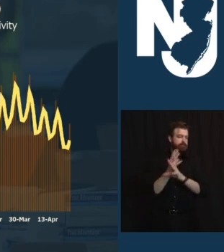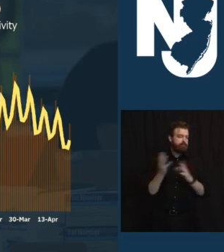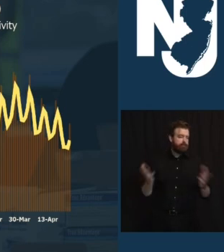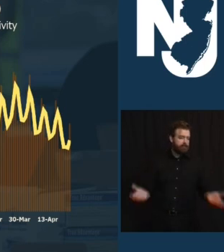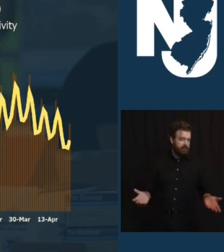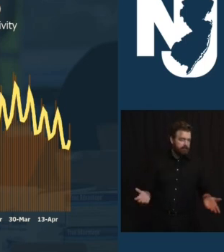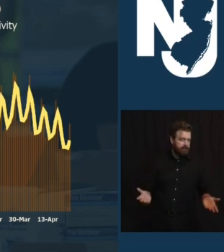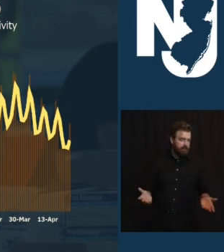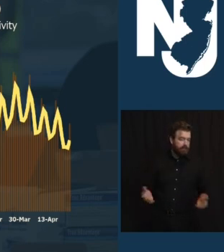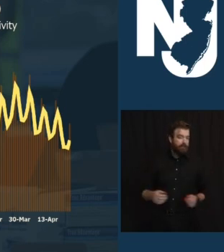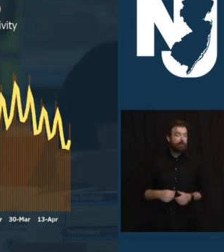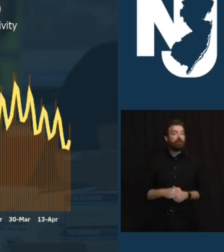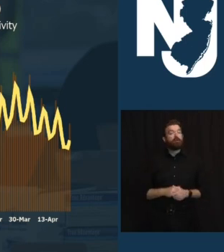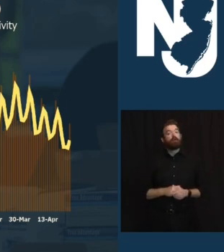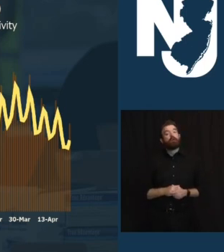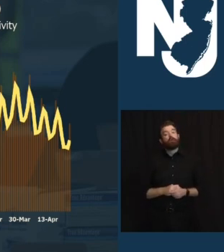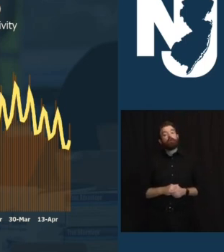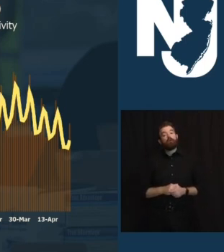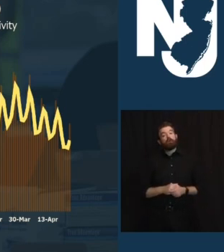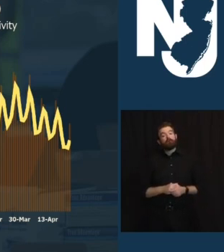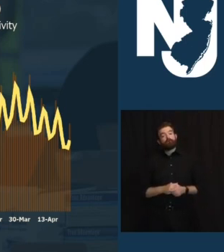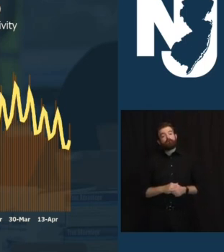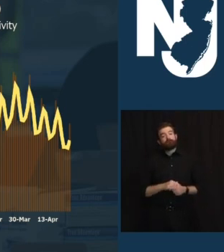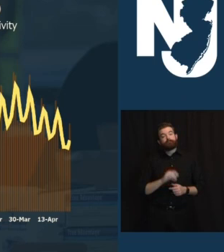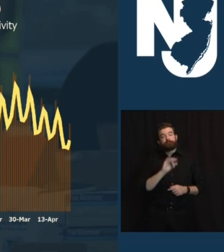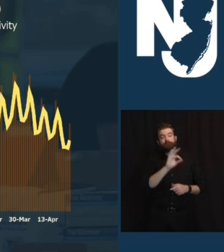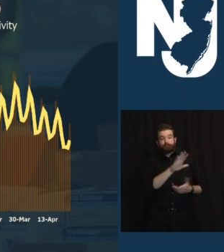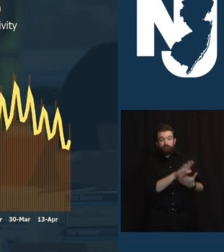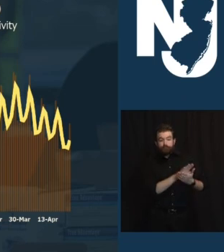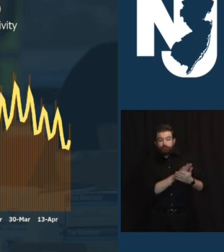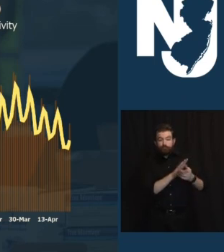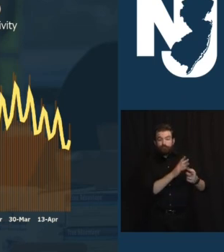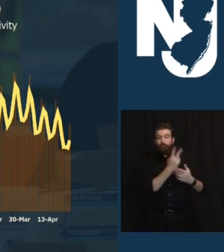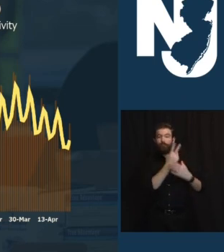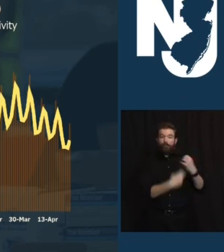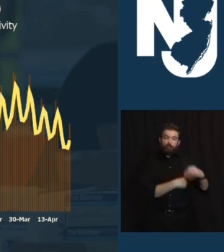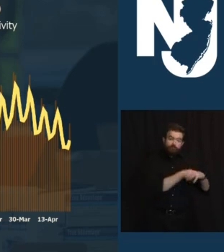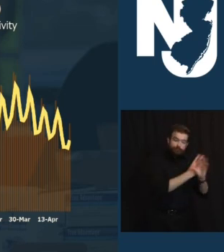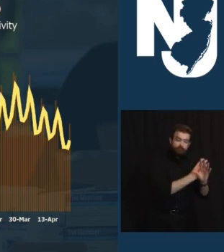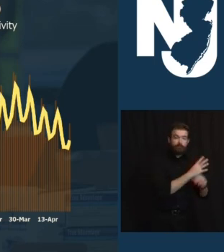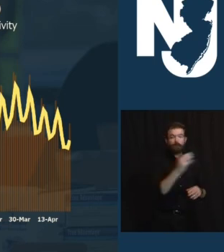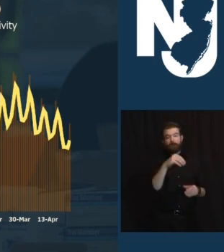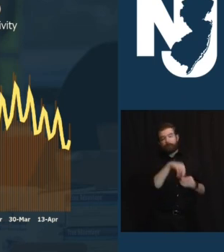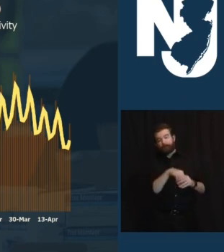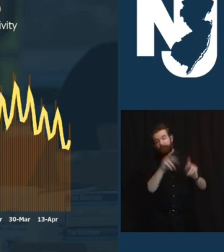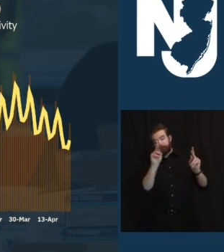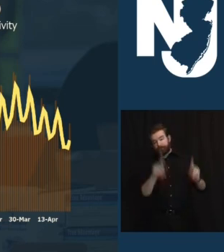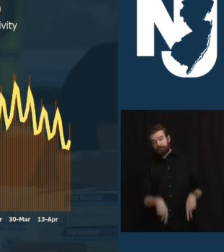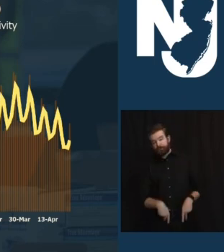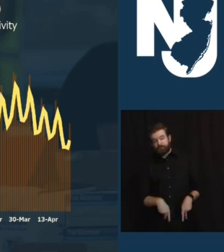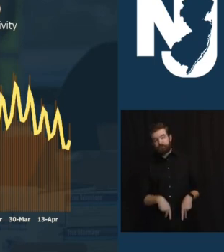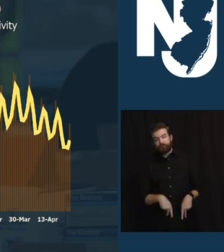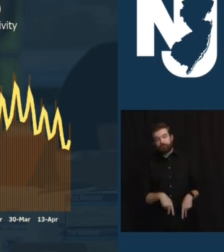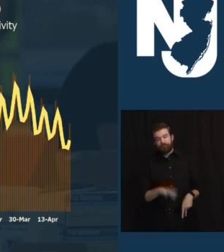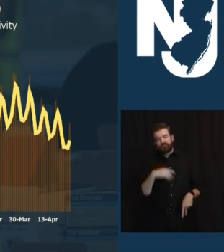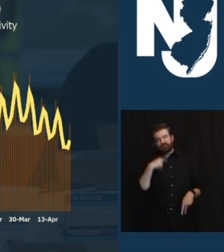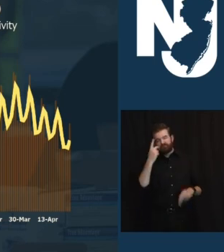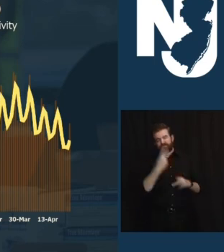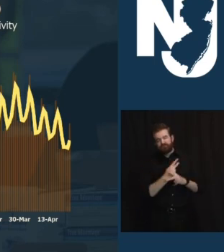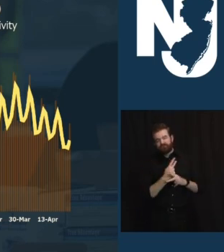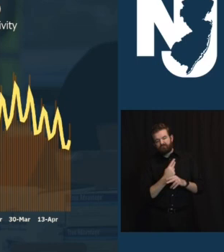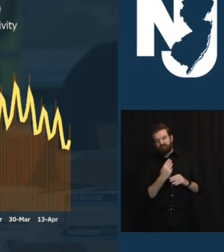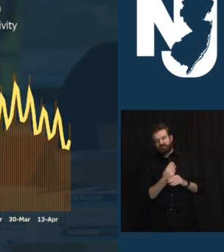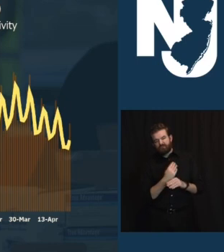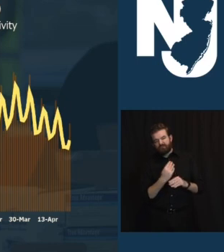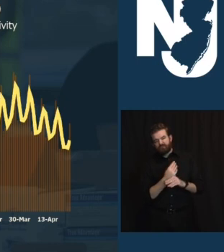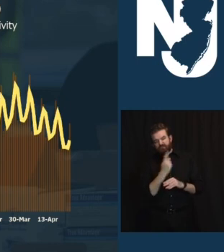By my math today, we exceeded the 85% goal of getting our kids either remote or